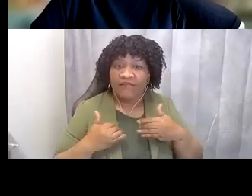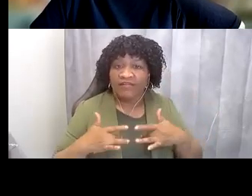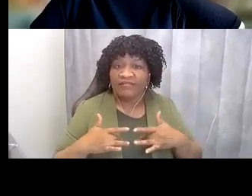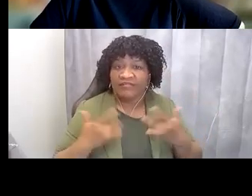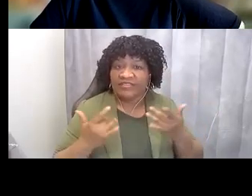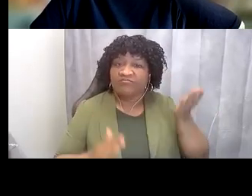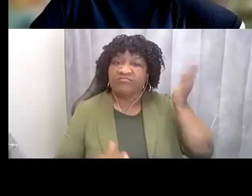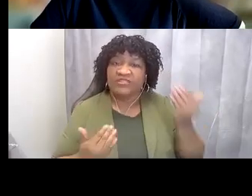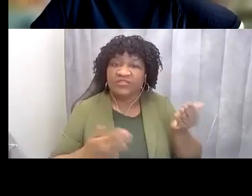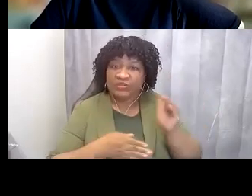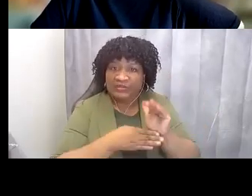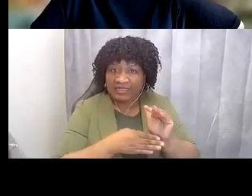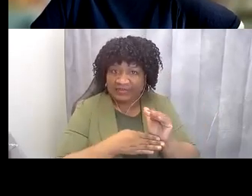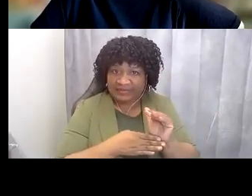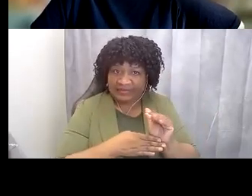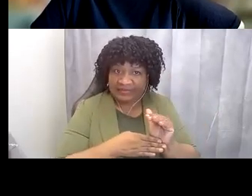presentation tonight